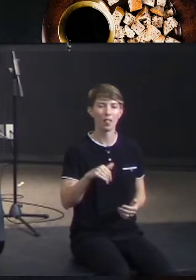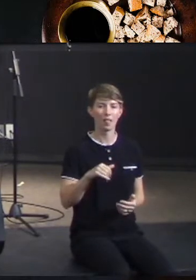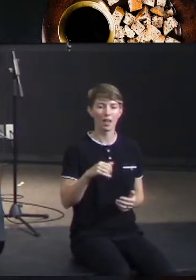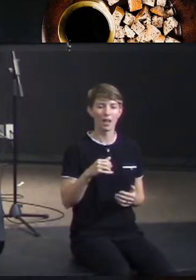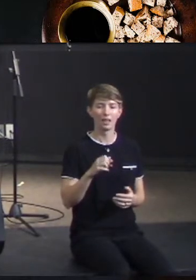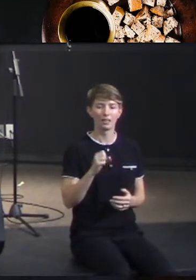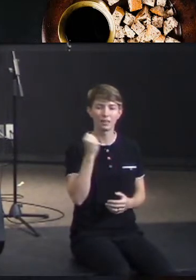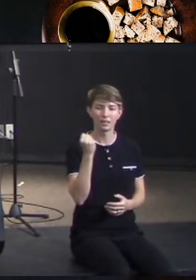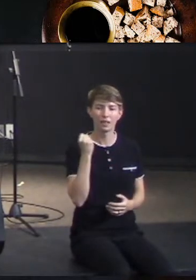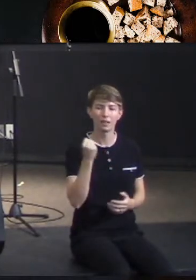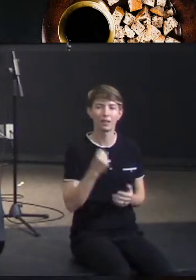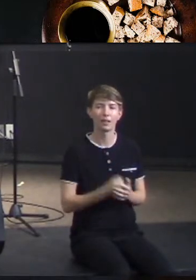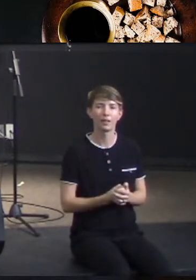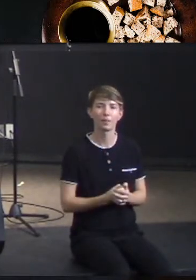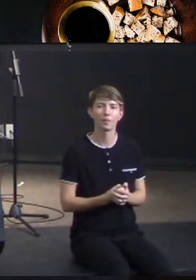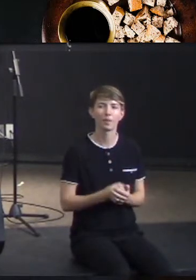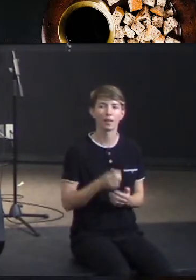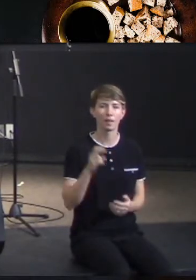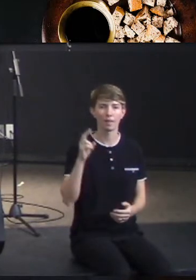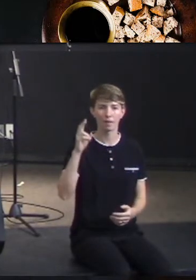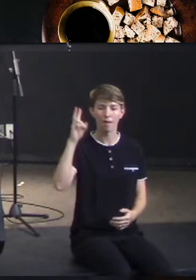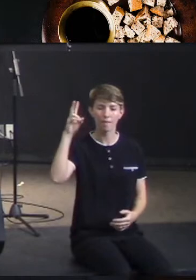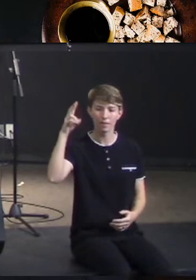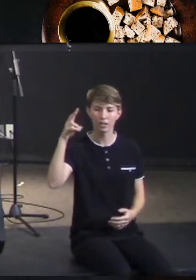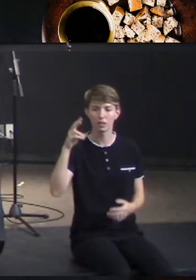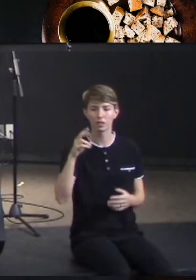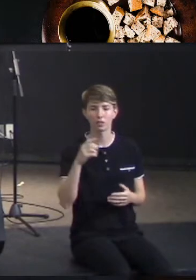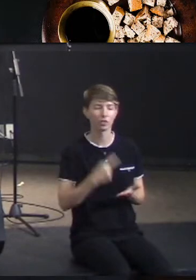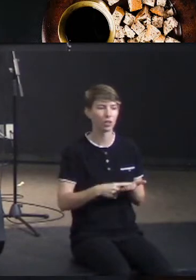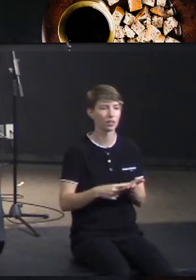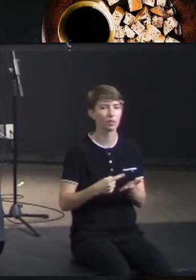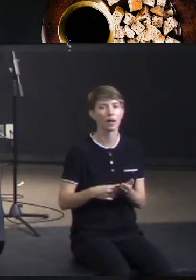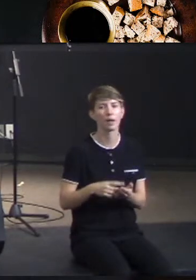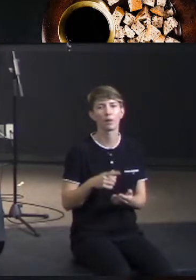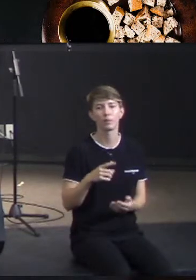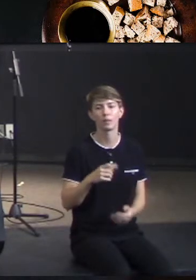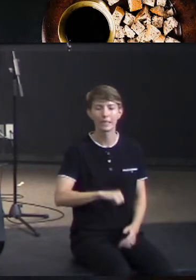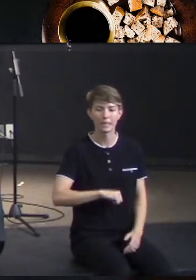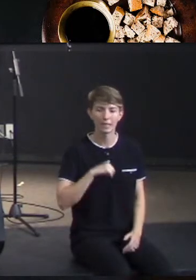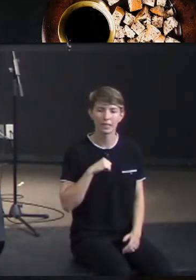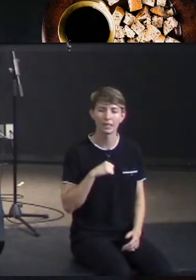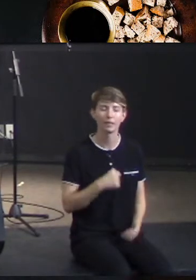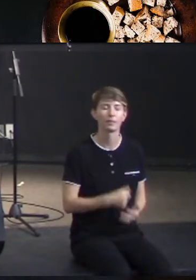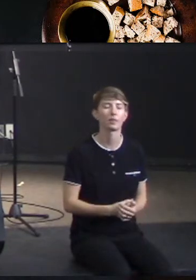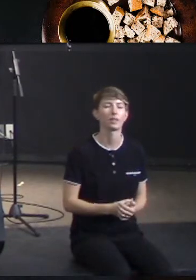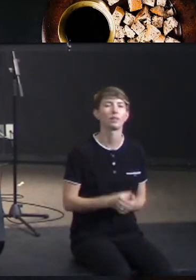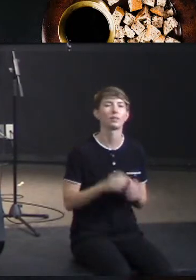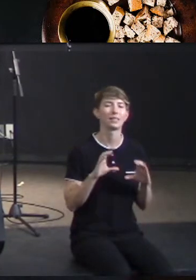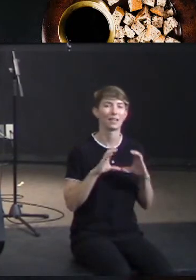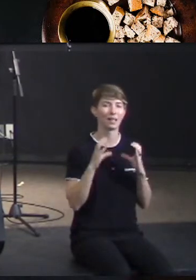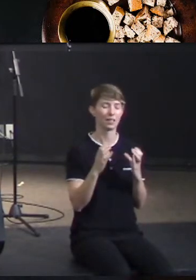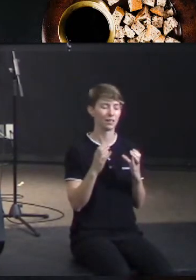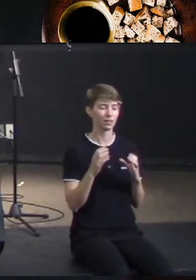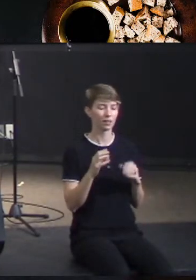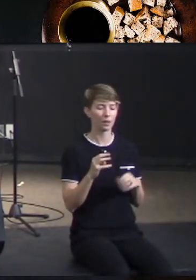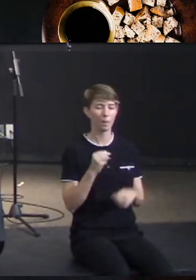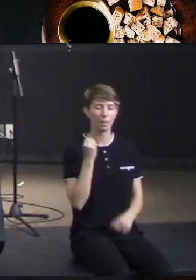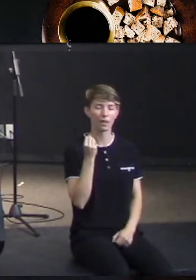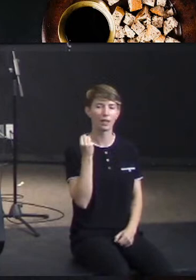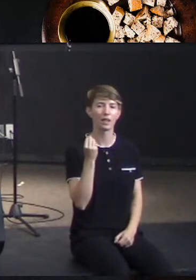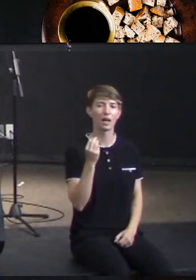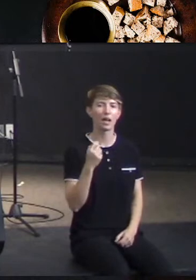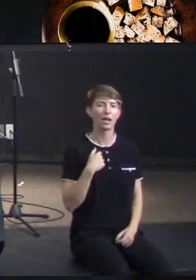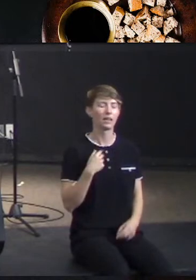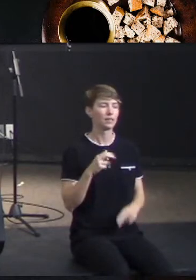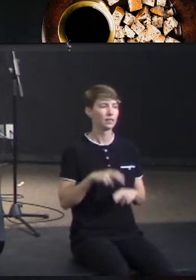Vince talked about dignity. So coming into class Monday, I sat there and, you know, I was